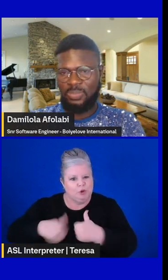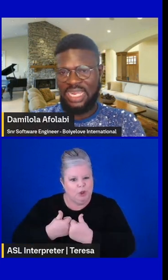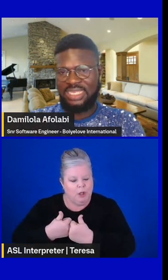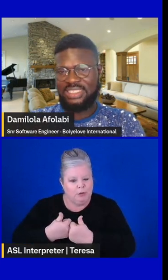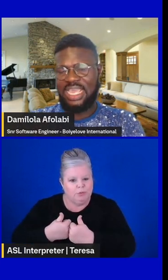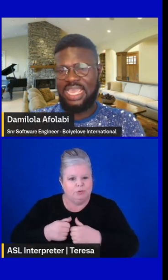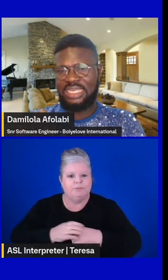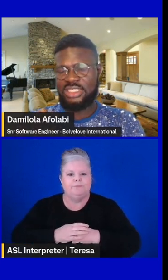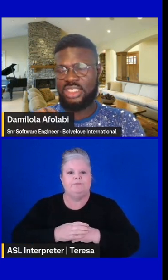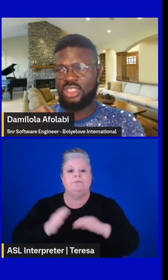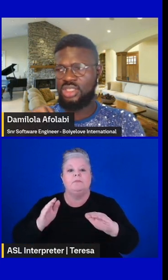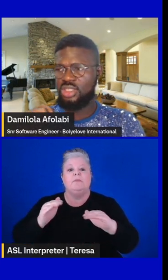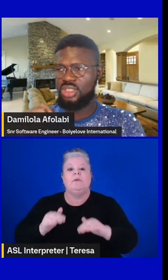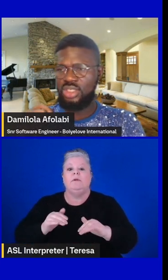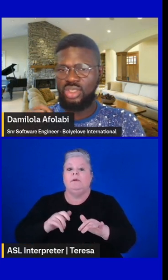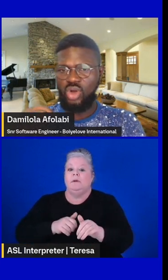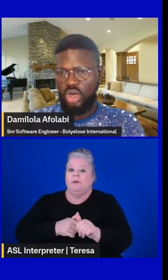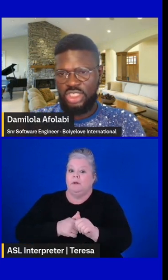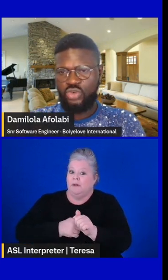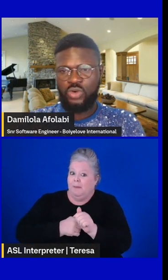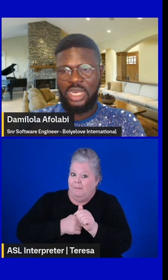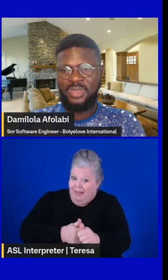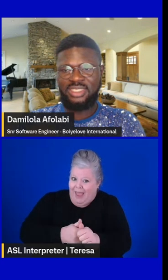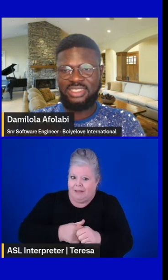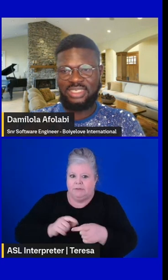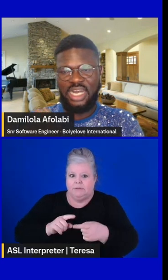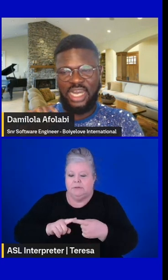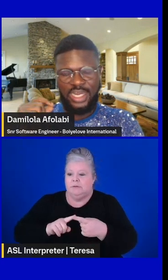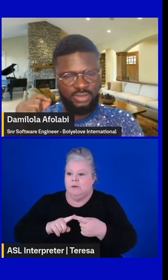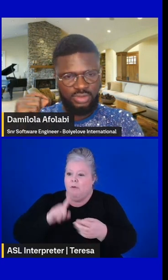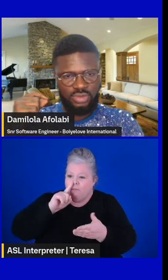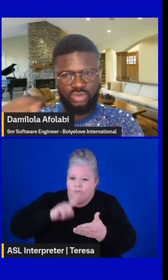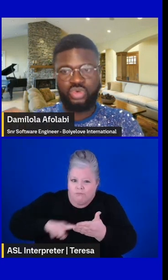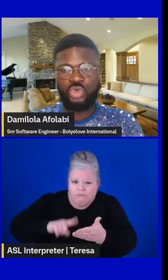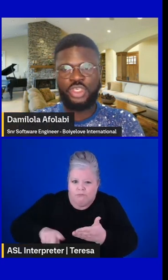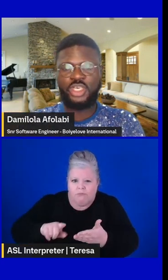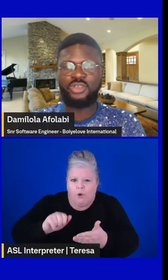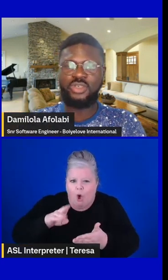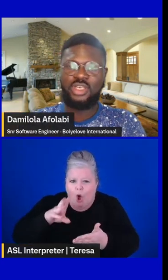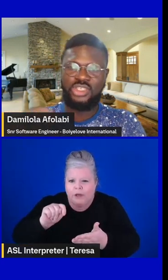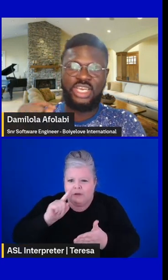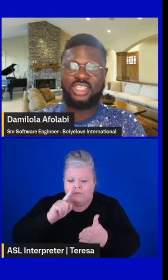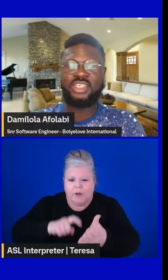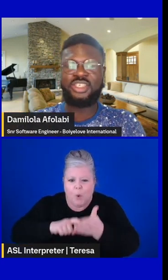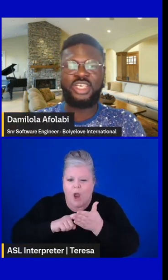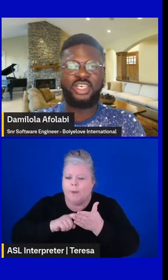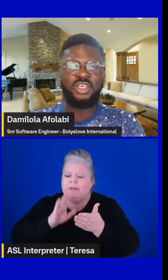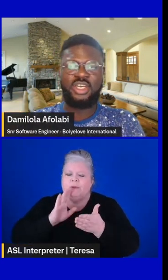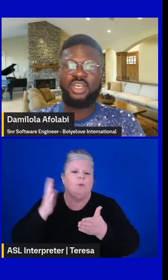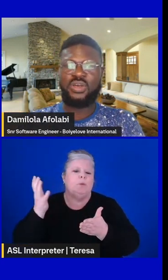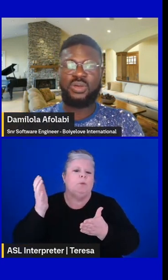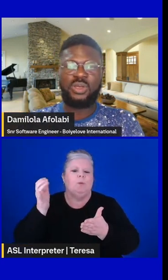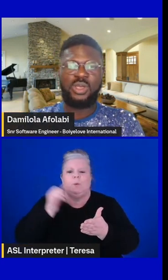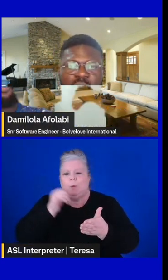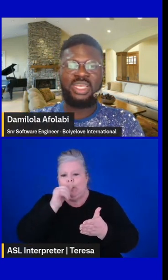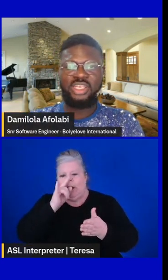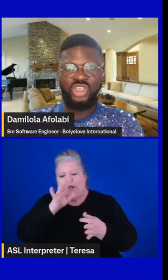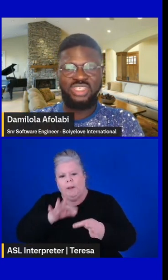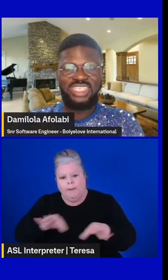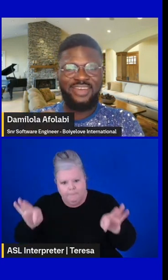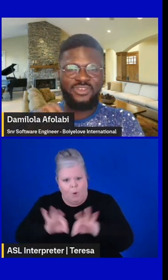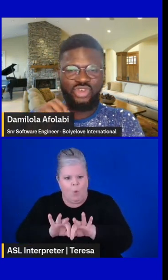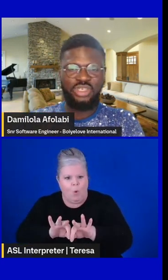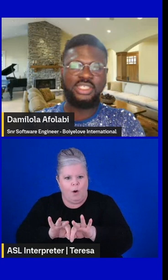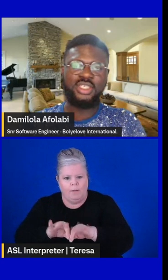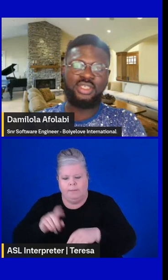Finally, compliance and audit requirements are crucial. They're essential. Many